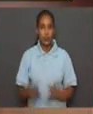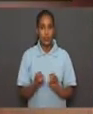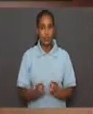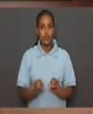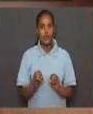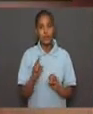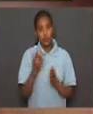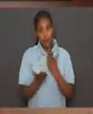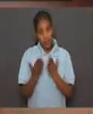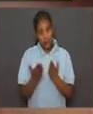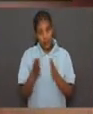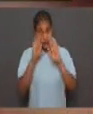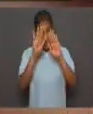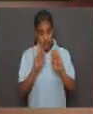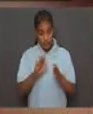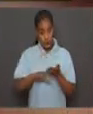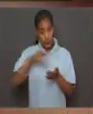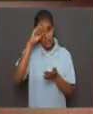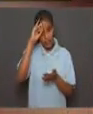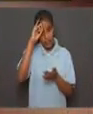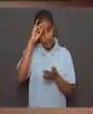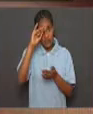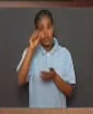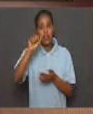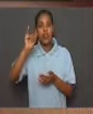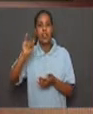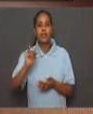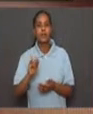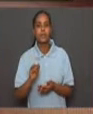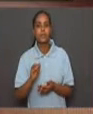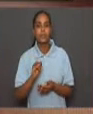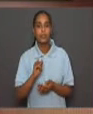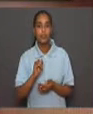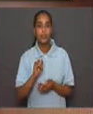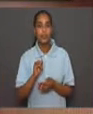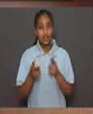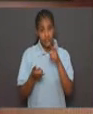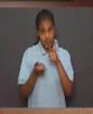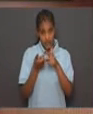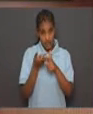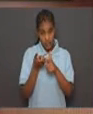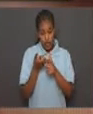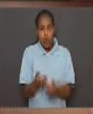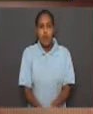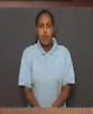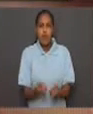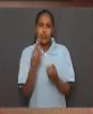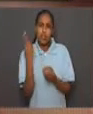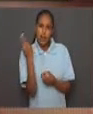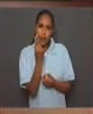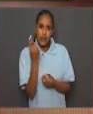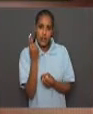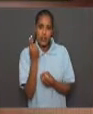Students, you might be surprised to learn that silicon is the second most